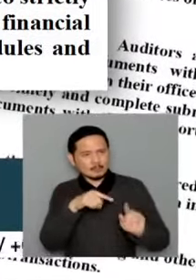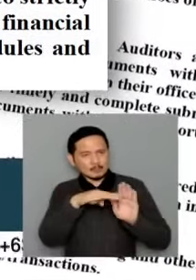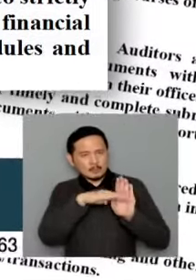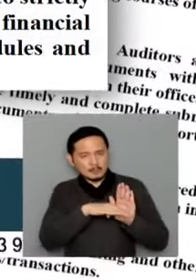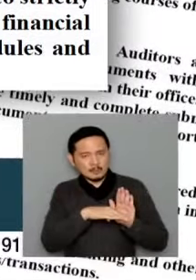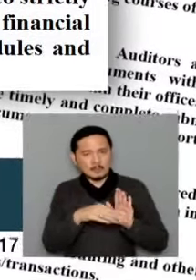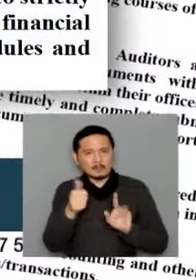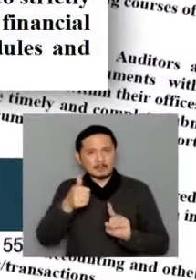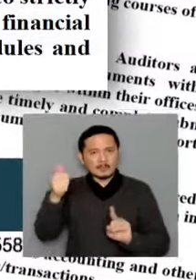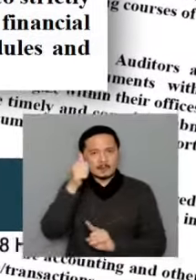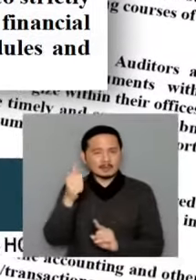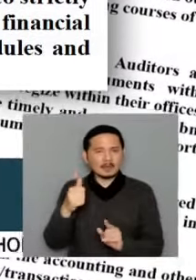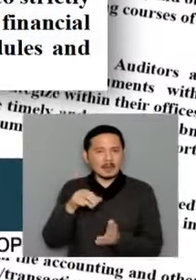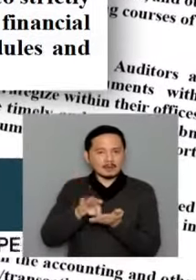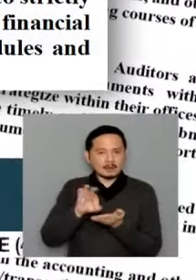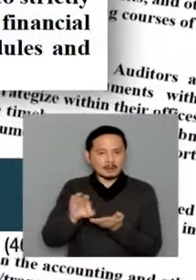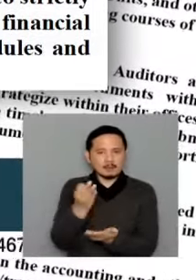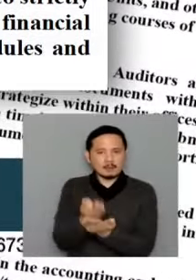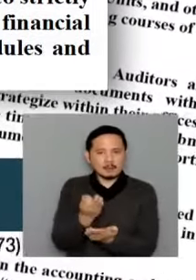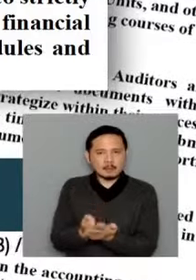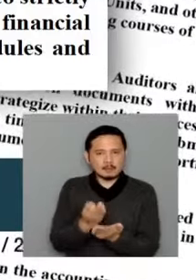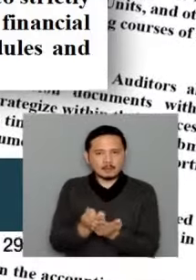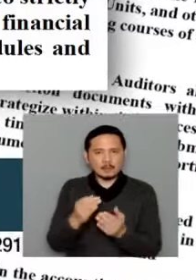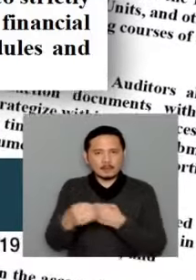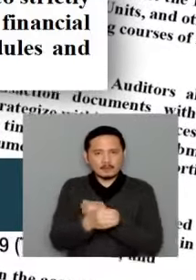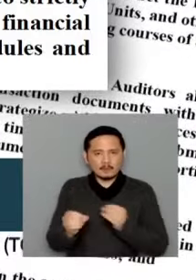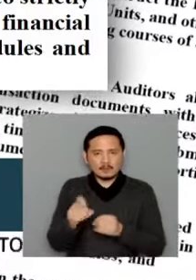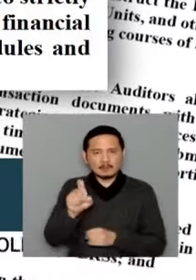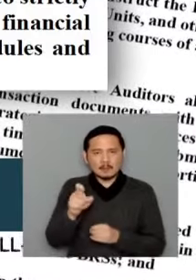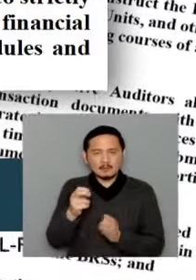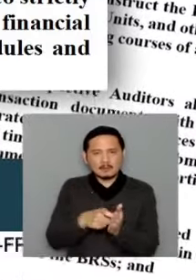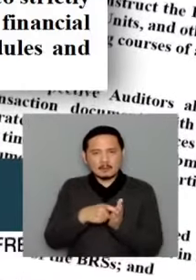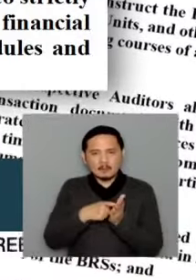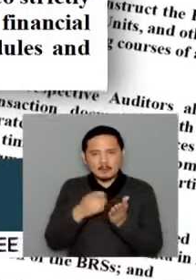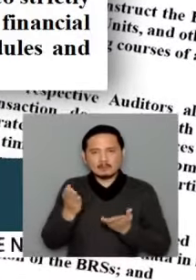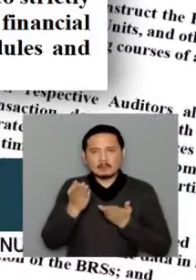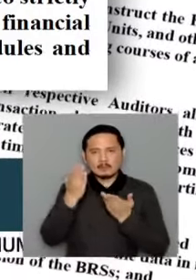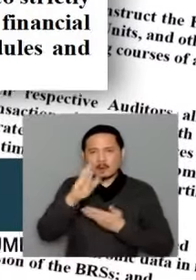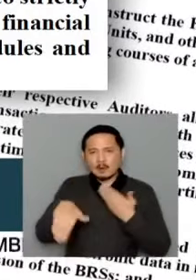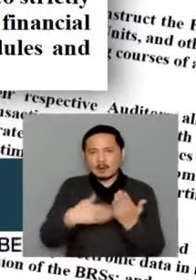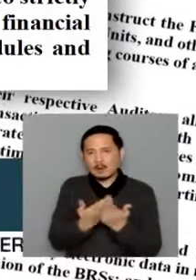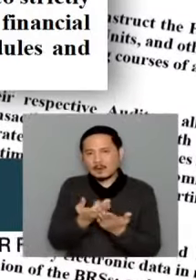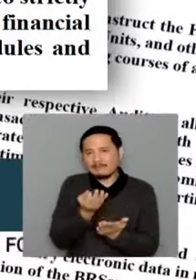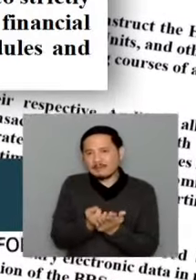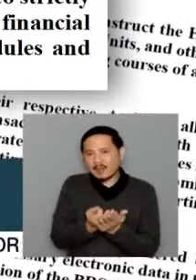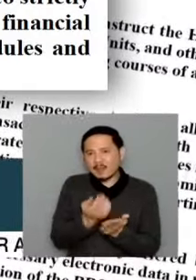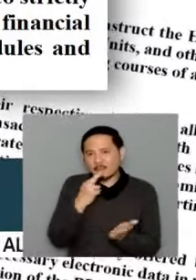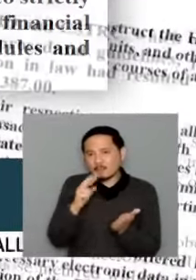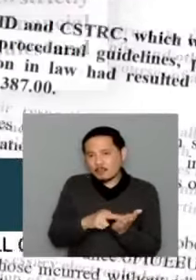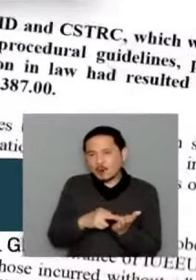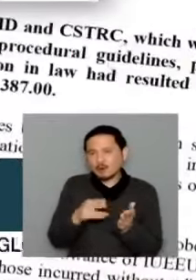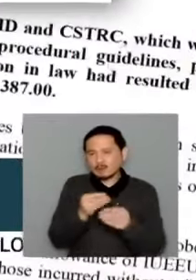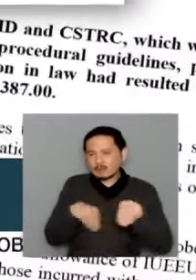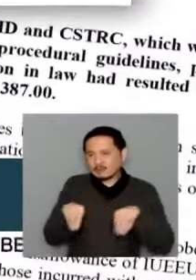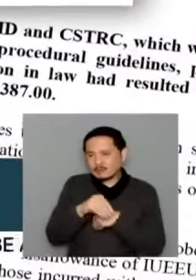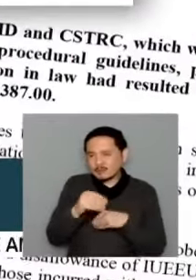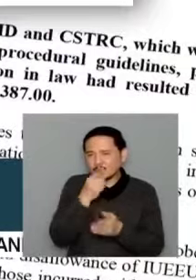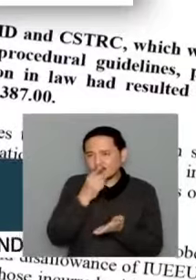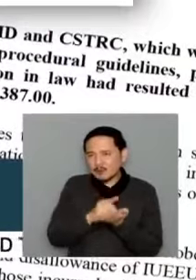budget offices and other concerned agencies to submit all the unsubmitted financial reports and transaction documents.